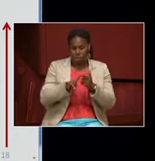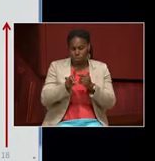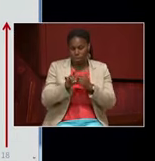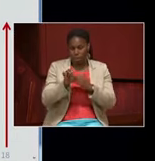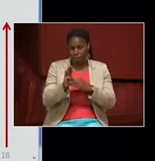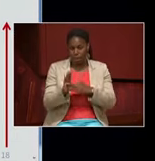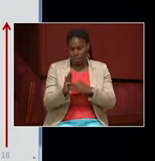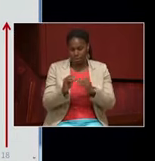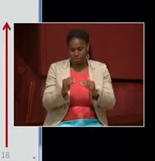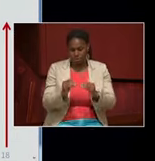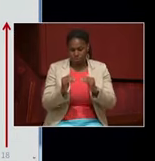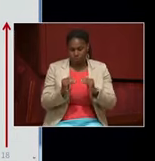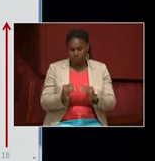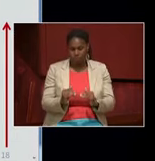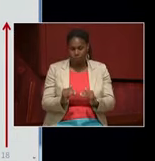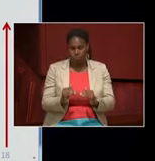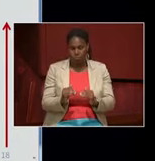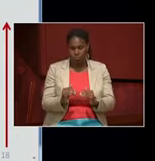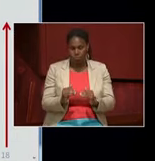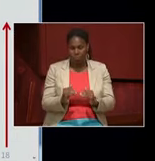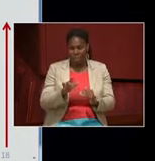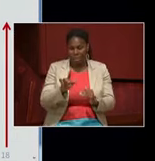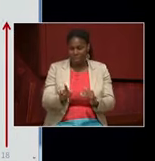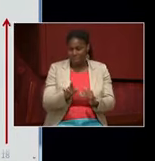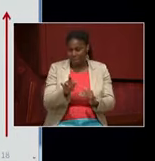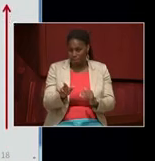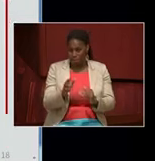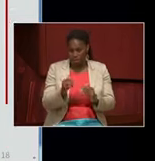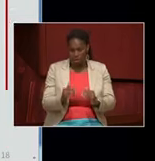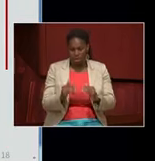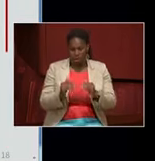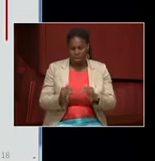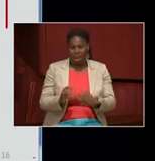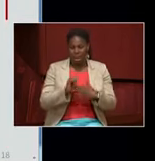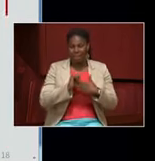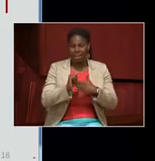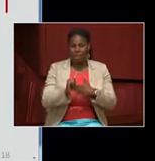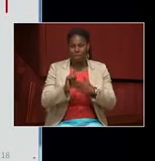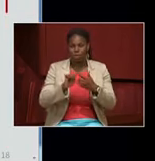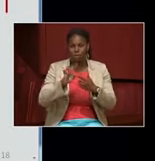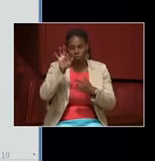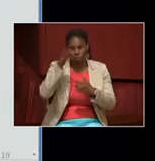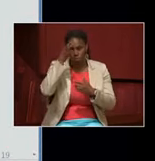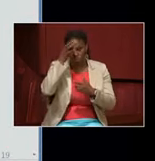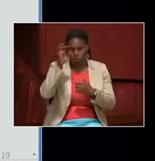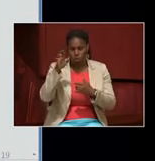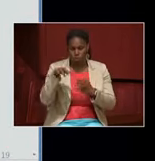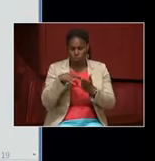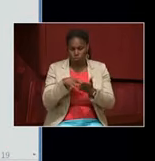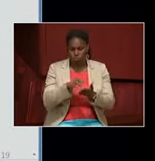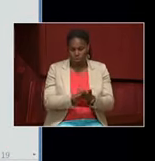databases, the ALEC, the library, and the Guide to Federal Records. Scrolling back